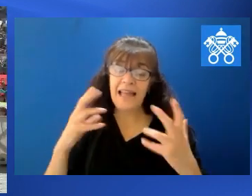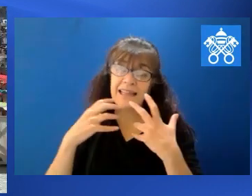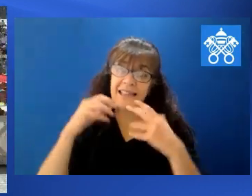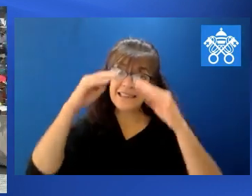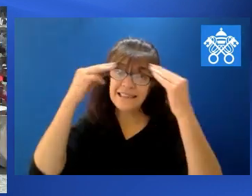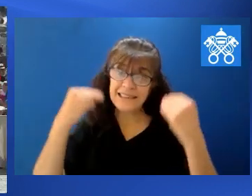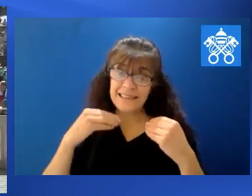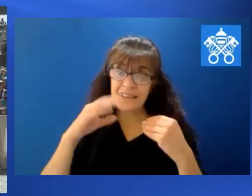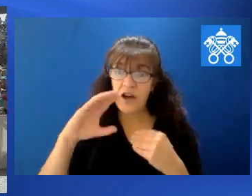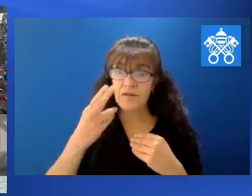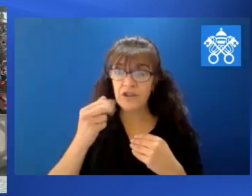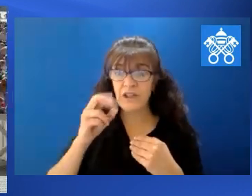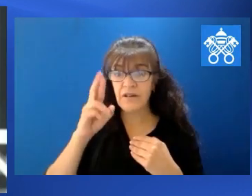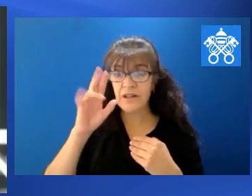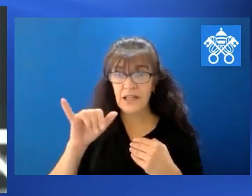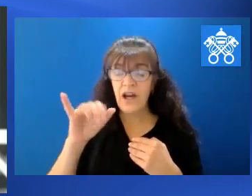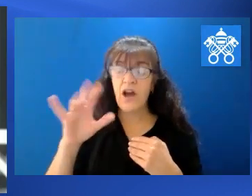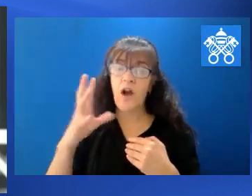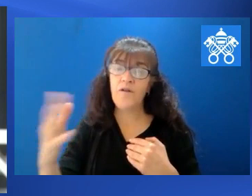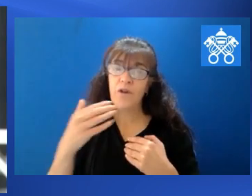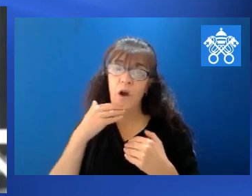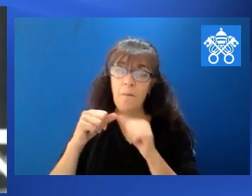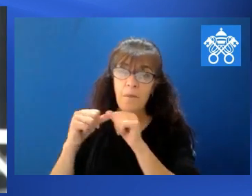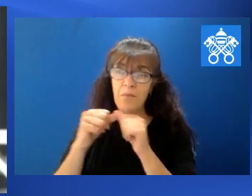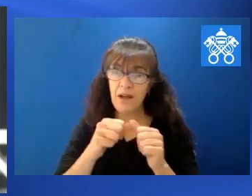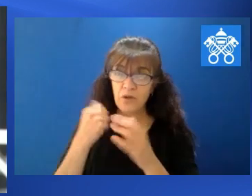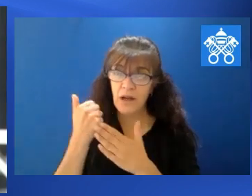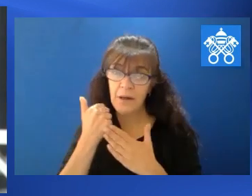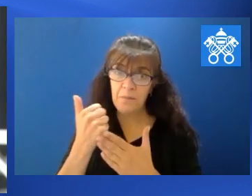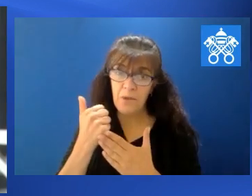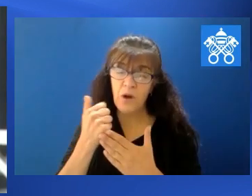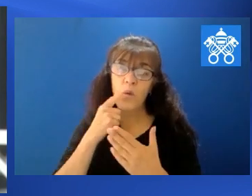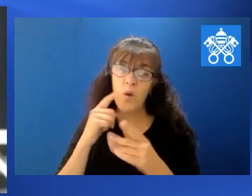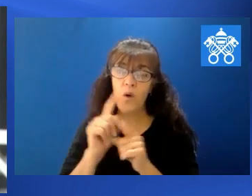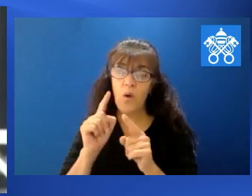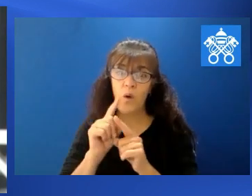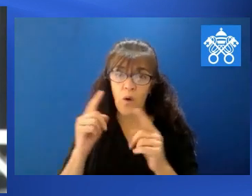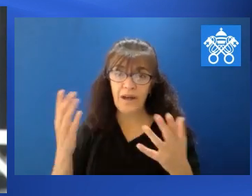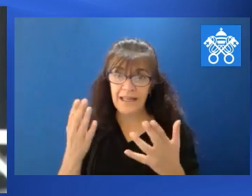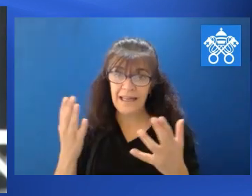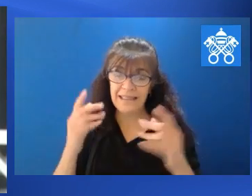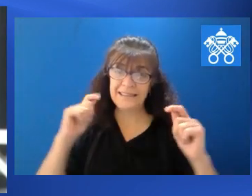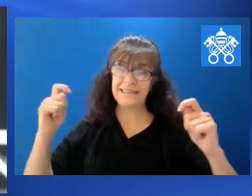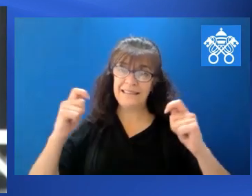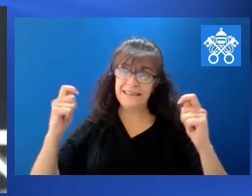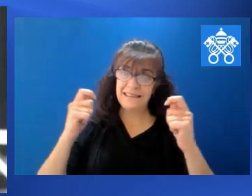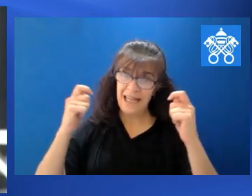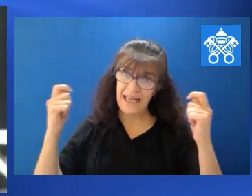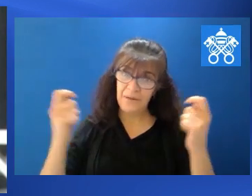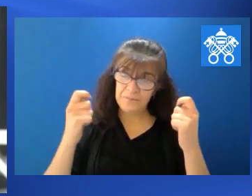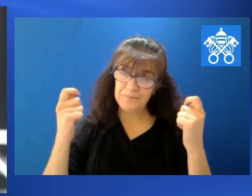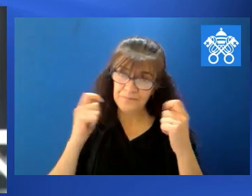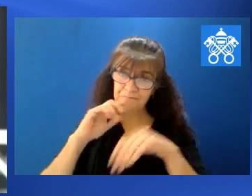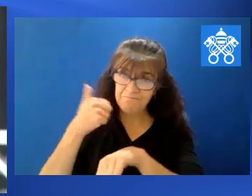Good and of Perpetual Help, who are all celebrating their own